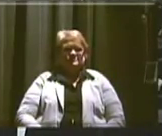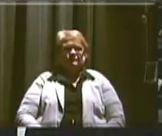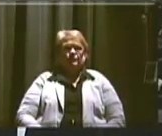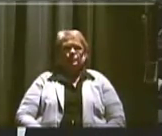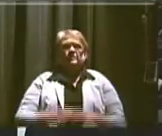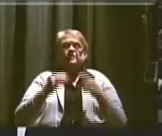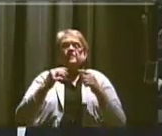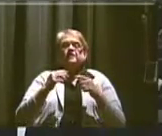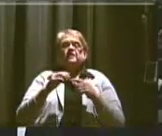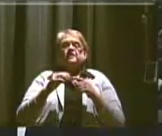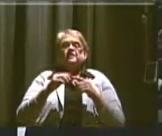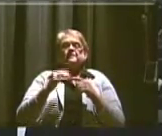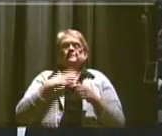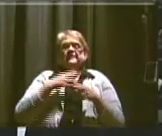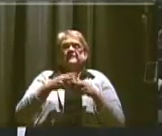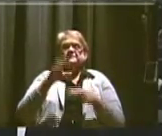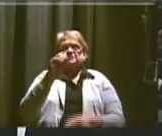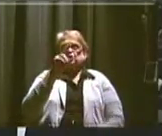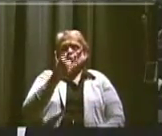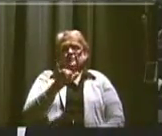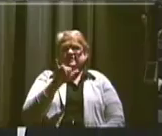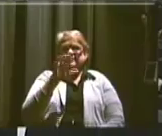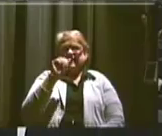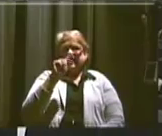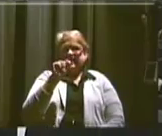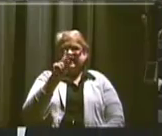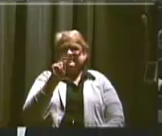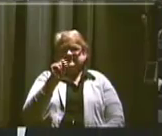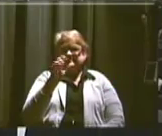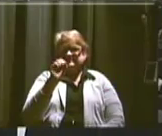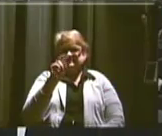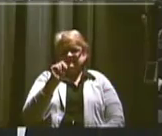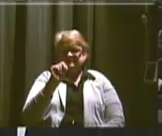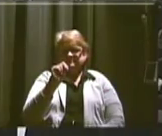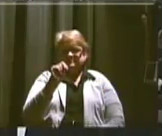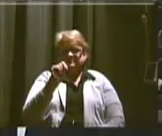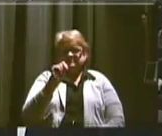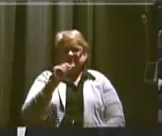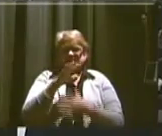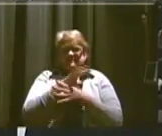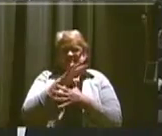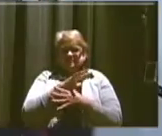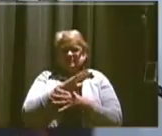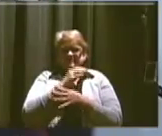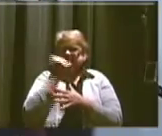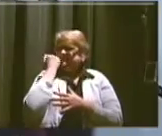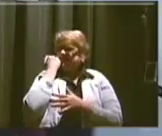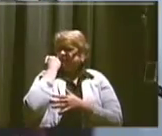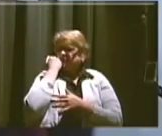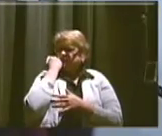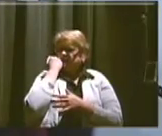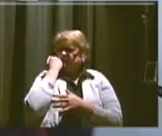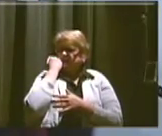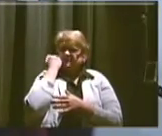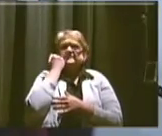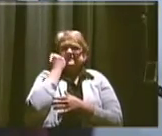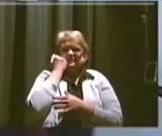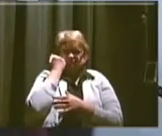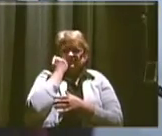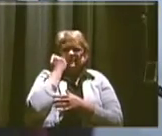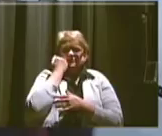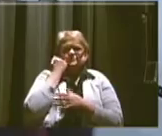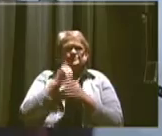Hello, my name is Kobe Atkinson. I'm a senior in the dental magnet. Currently in the dental magnet, we are working towards our radiation